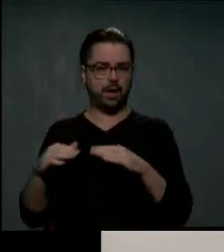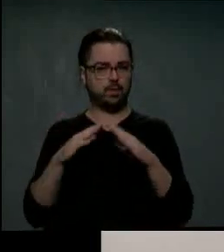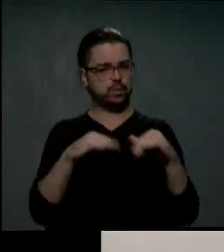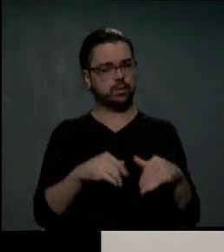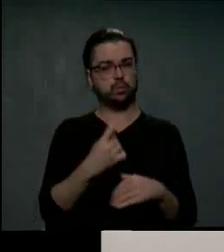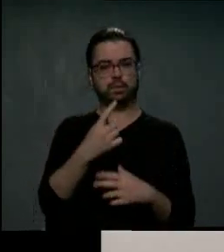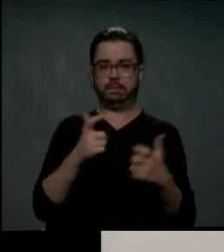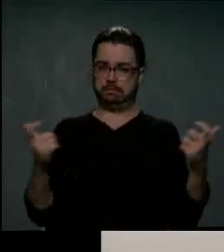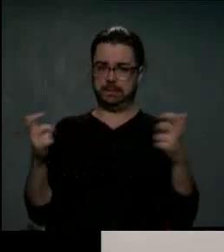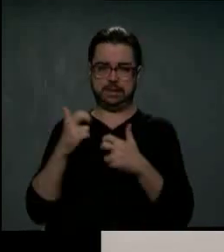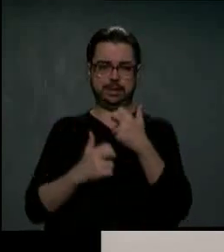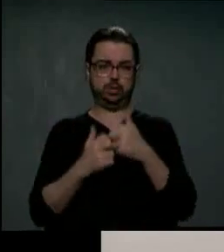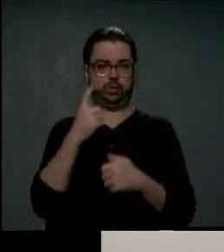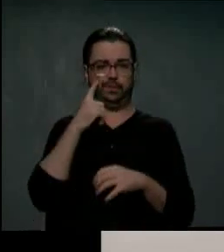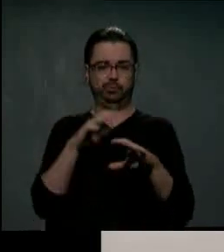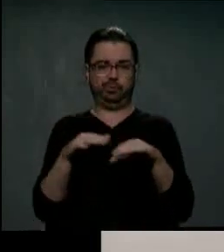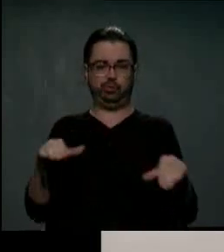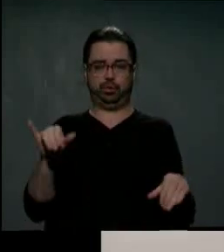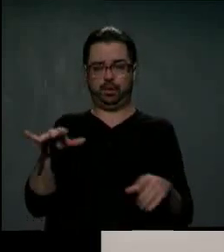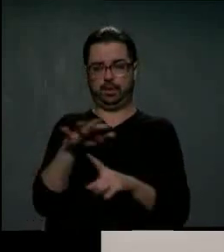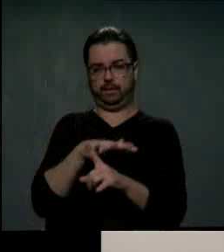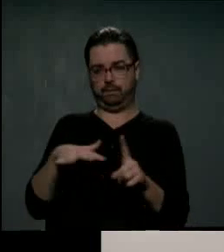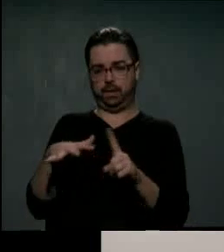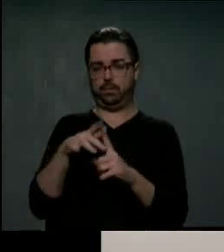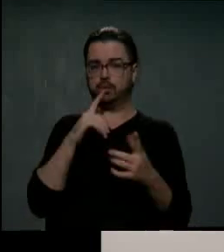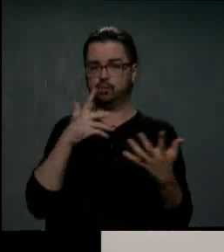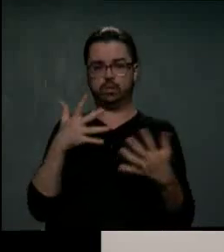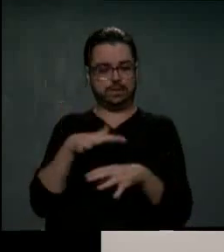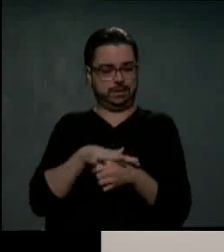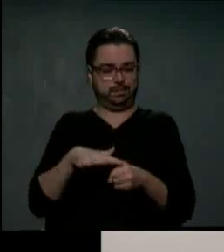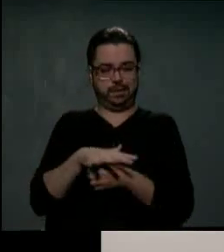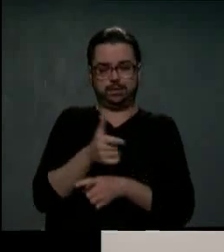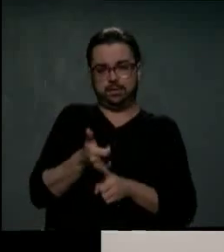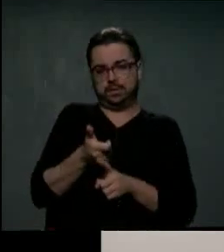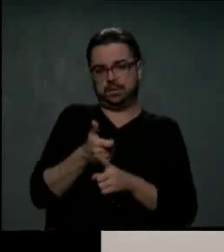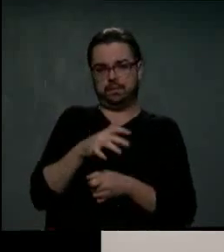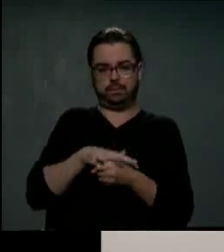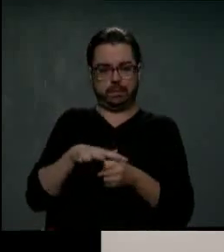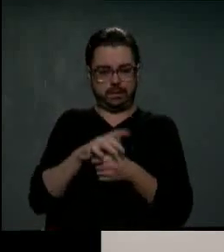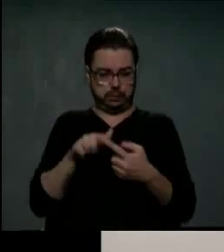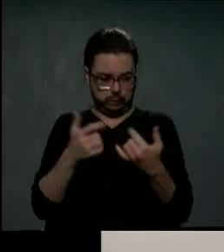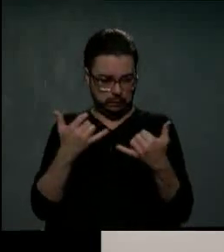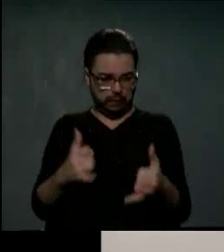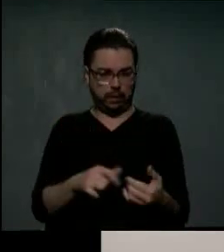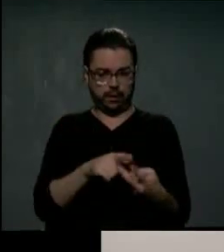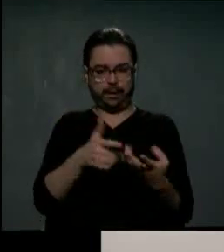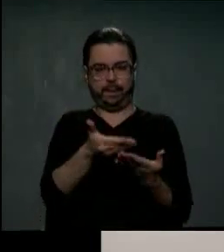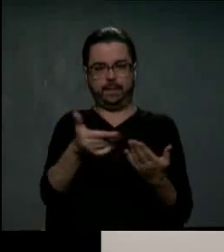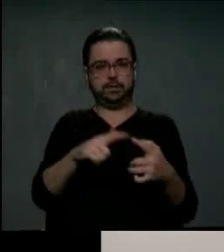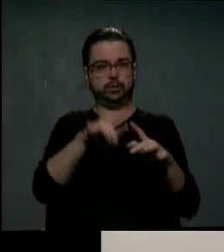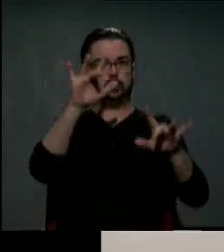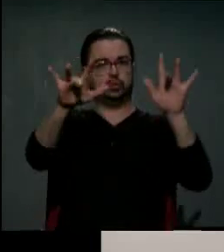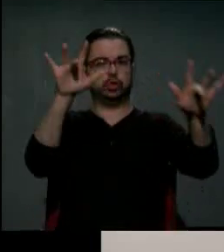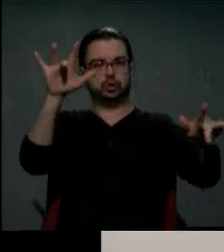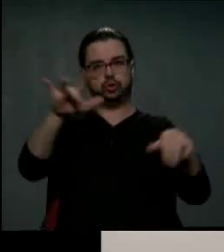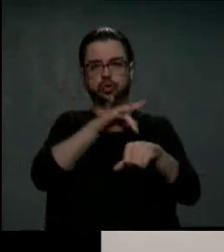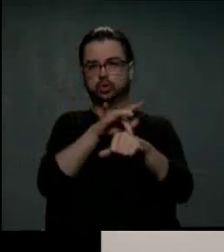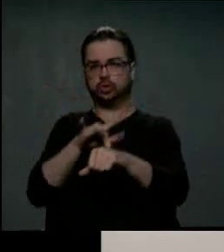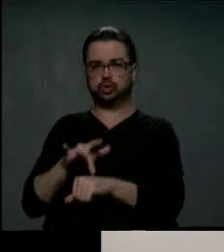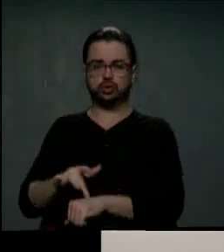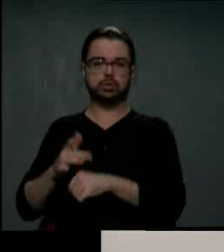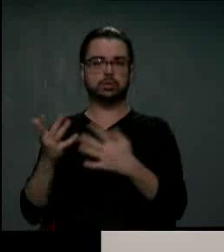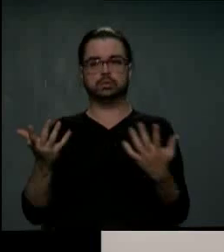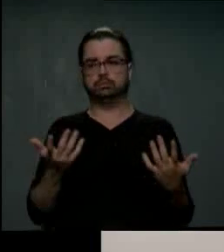for children is in those environments is just the space. It's the space to play. It's the things to touch. It's the ability